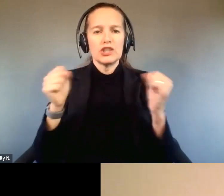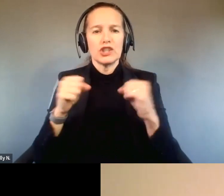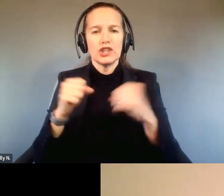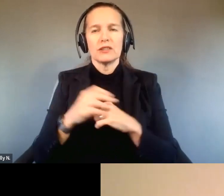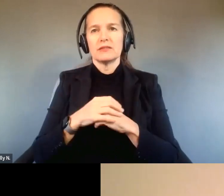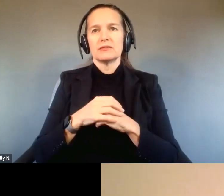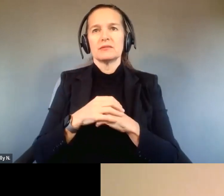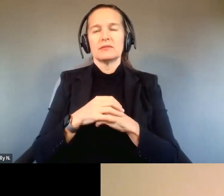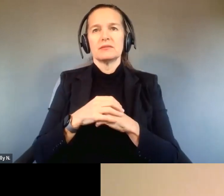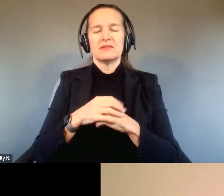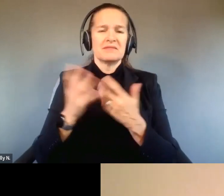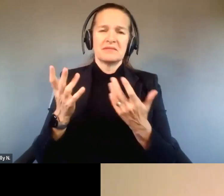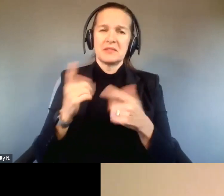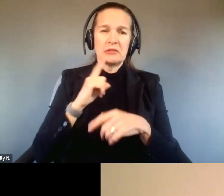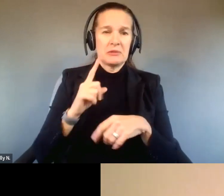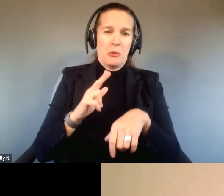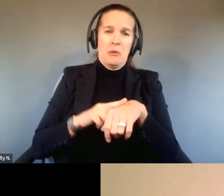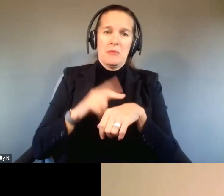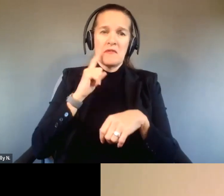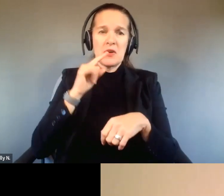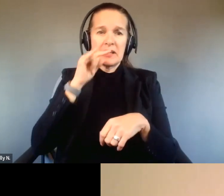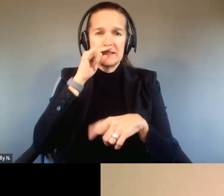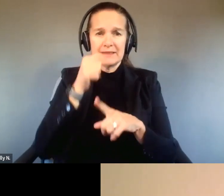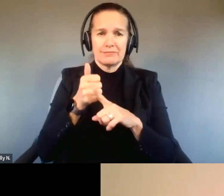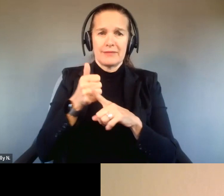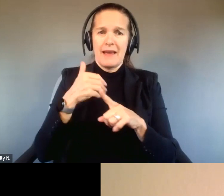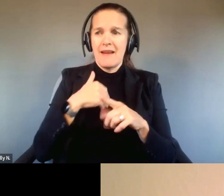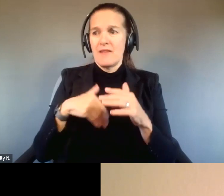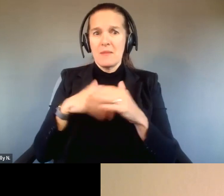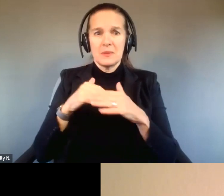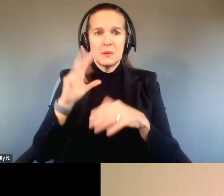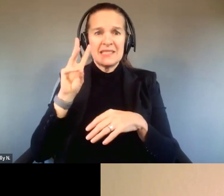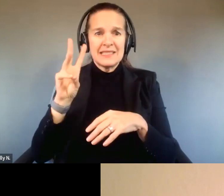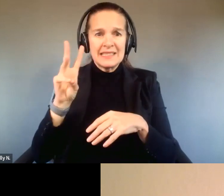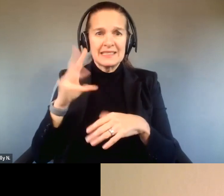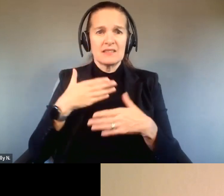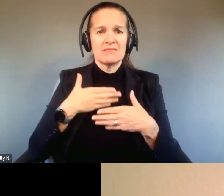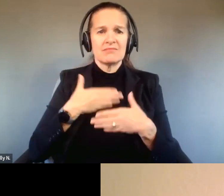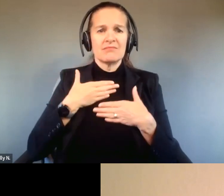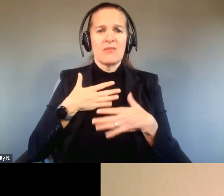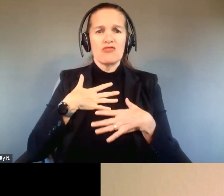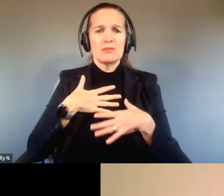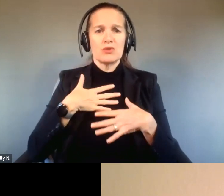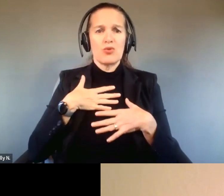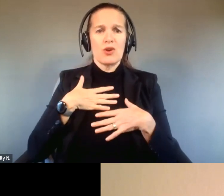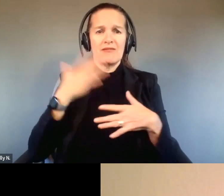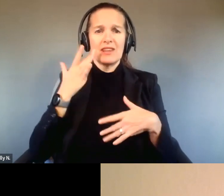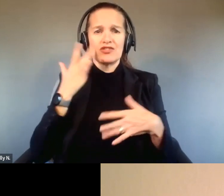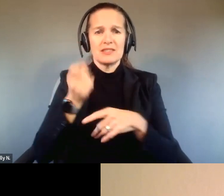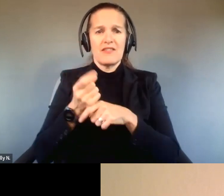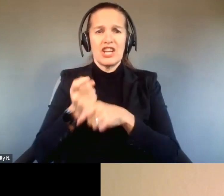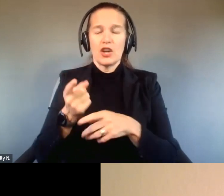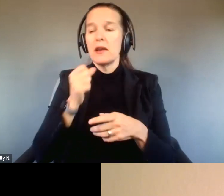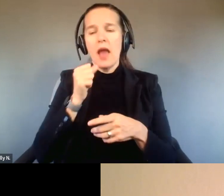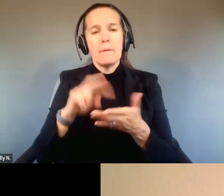Normally, kids can get up to 6 upper respiratory infections a year, and that's normal. It doesn't mean anything's wrong with their